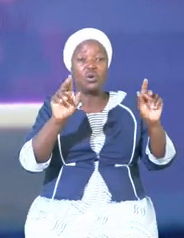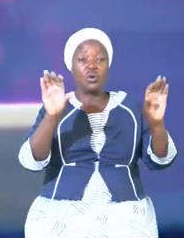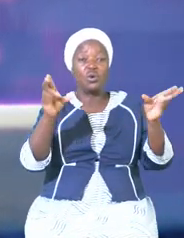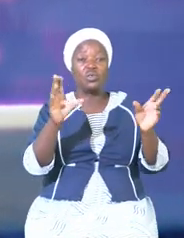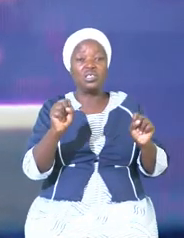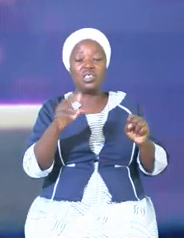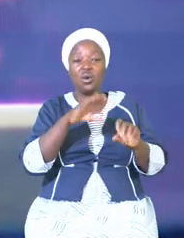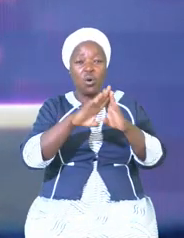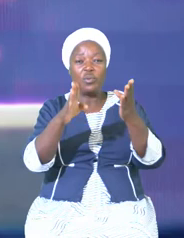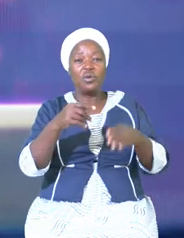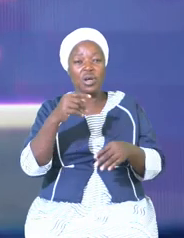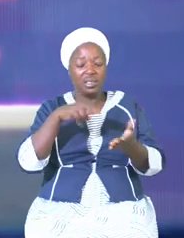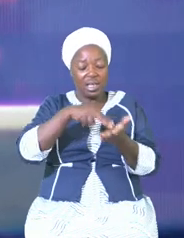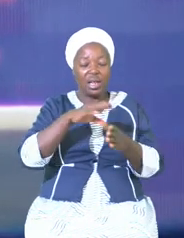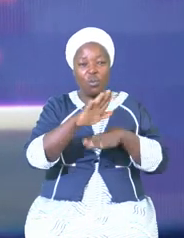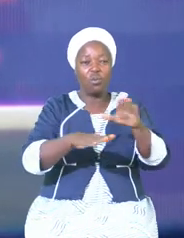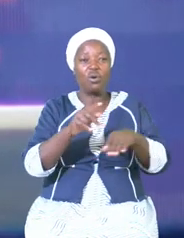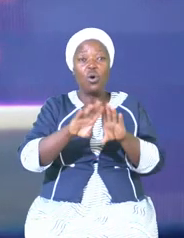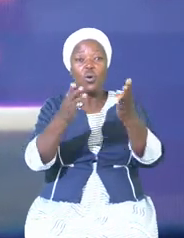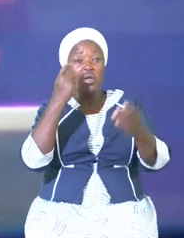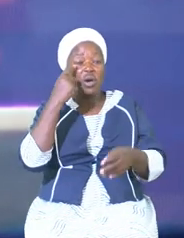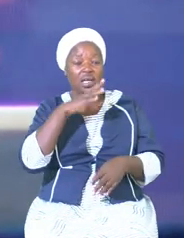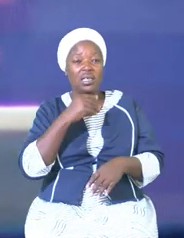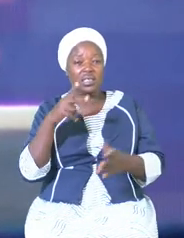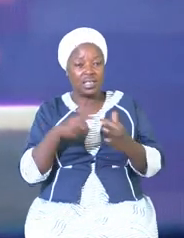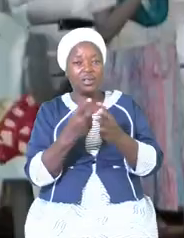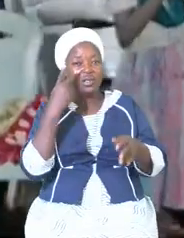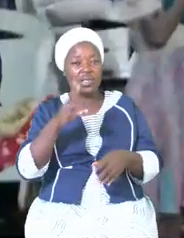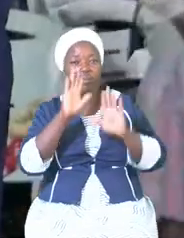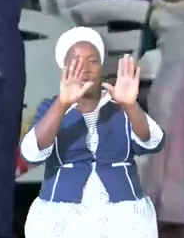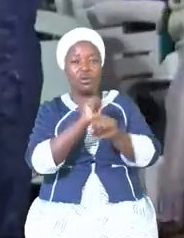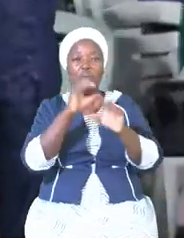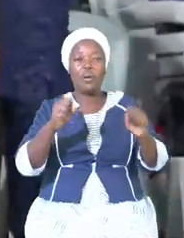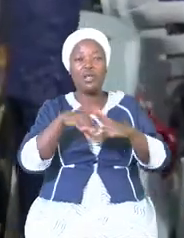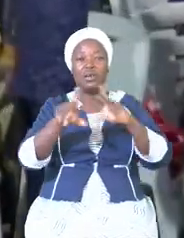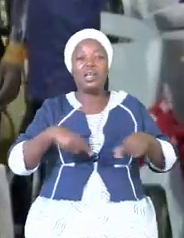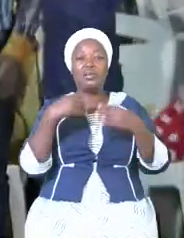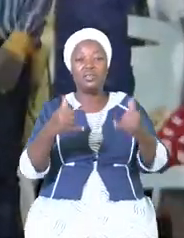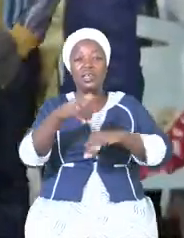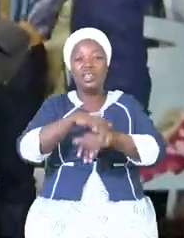see miracle power in your life tonight in Jesus' name.